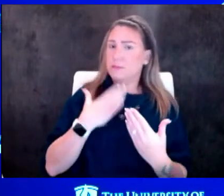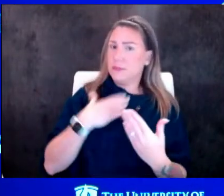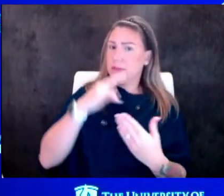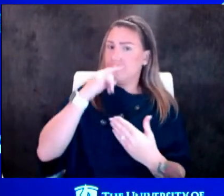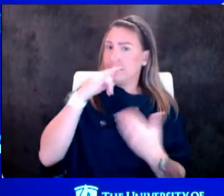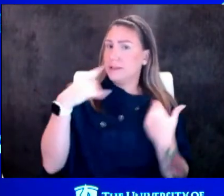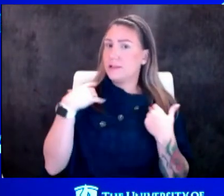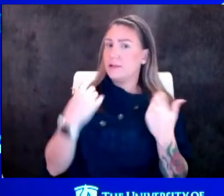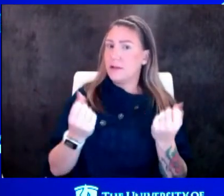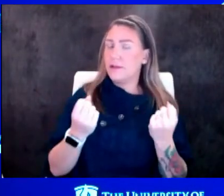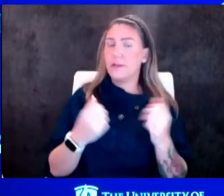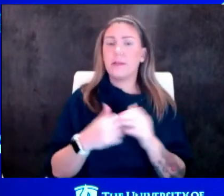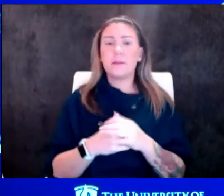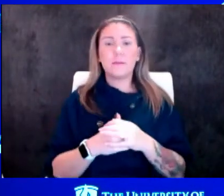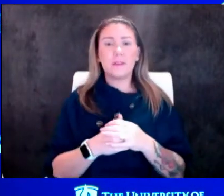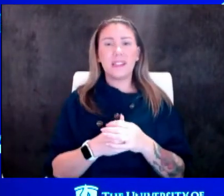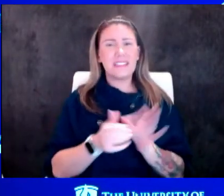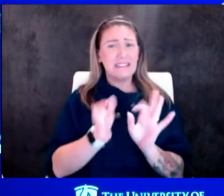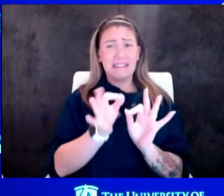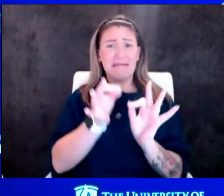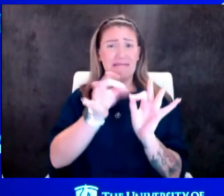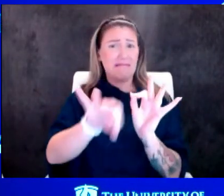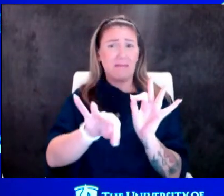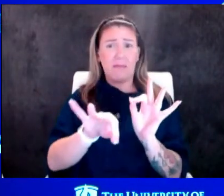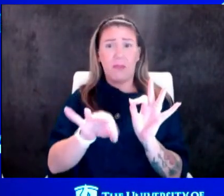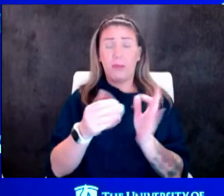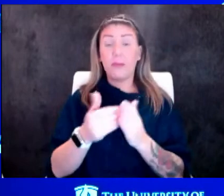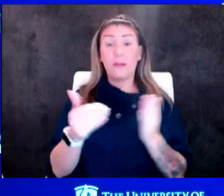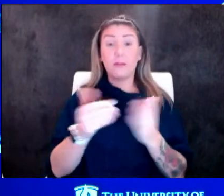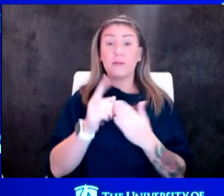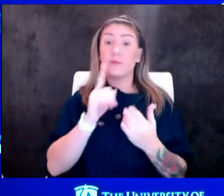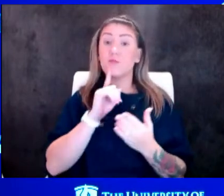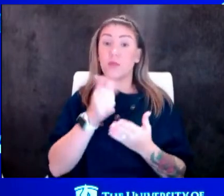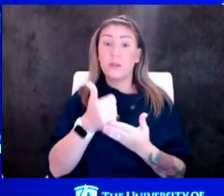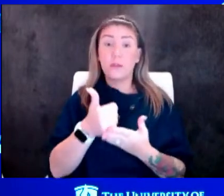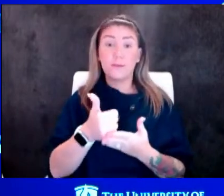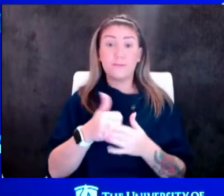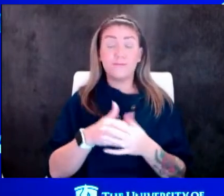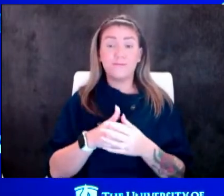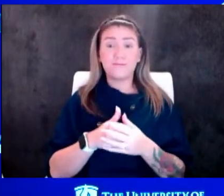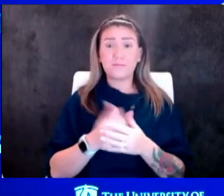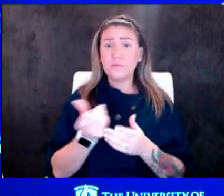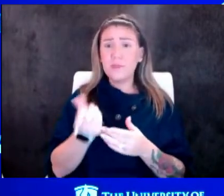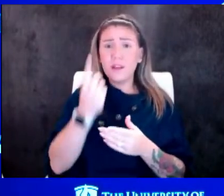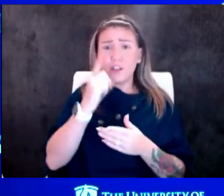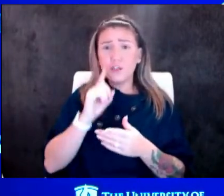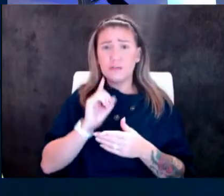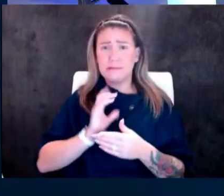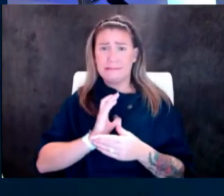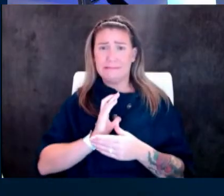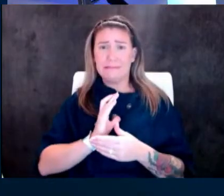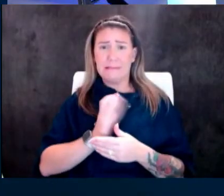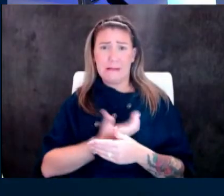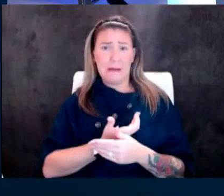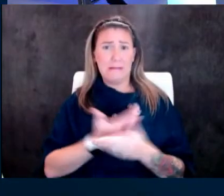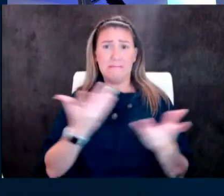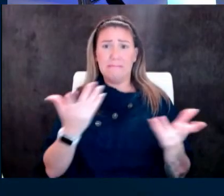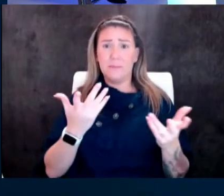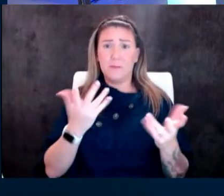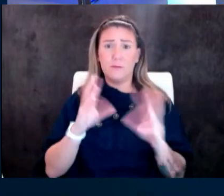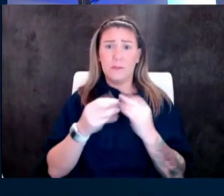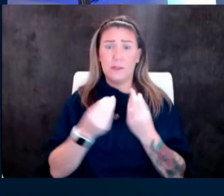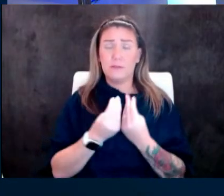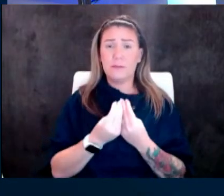those simple things that help, really, just And, understanding how fortunate we are. We are fortunate. My middle child had an injury